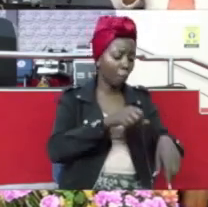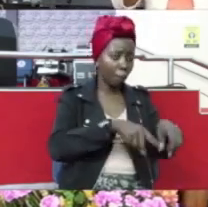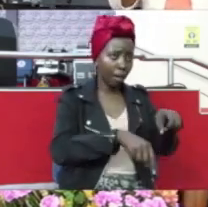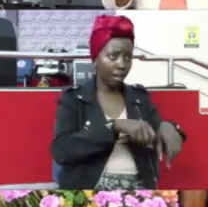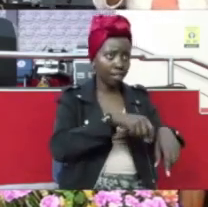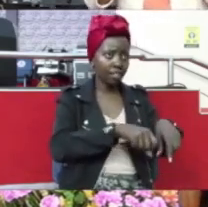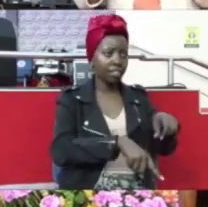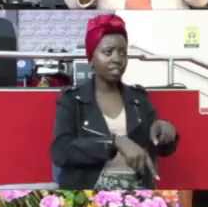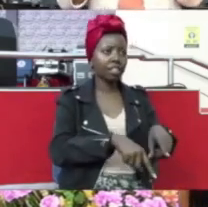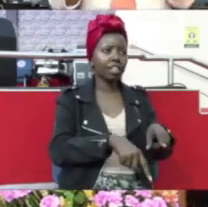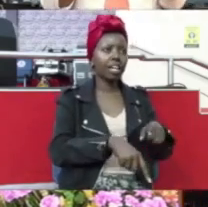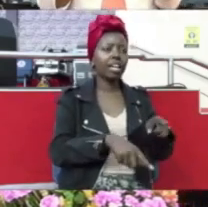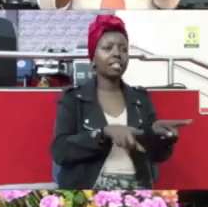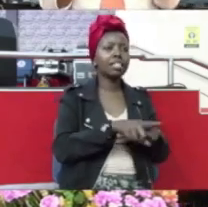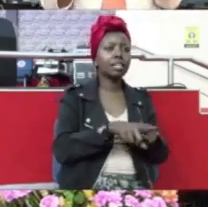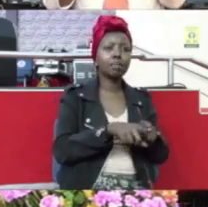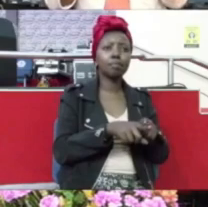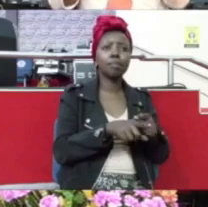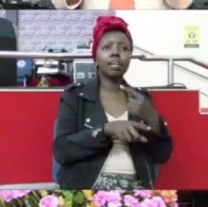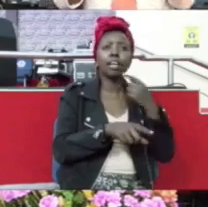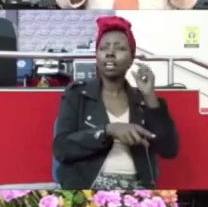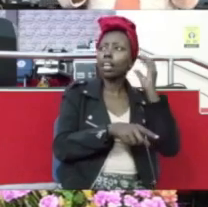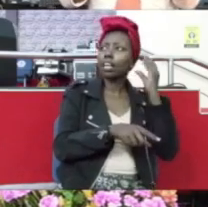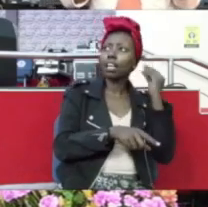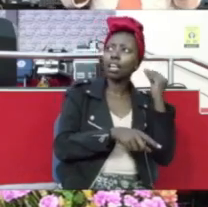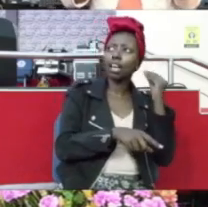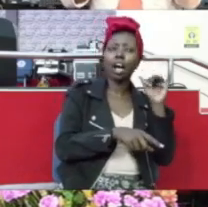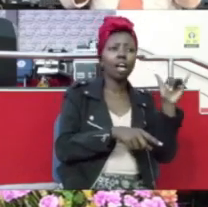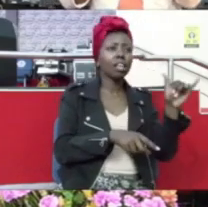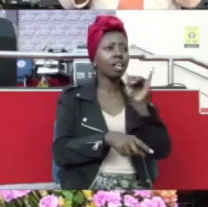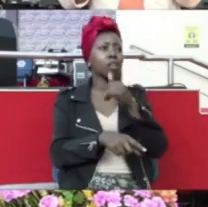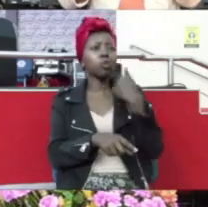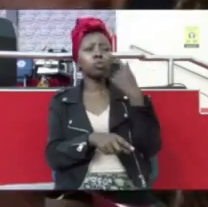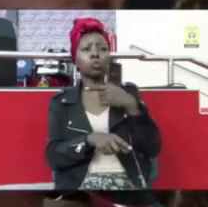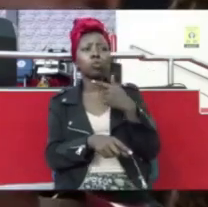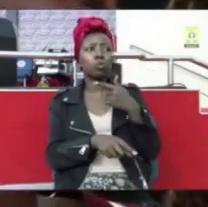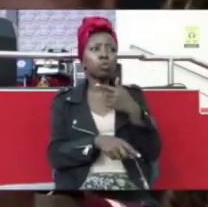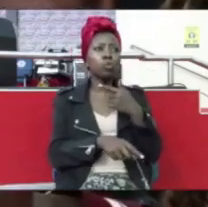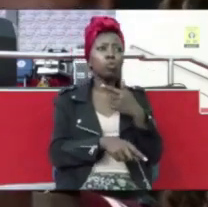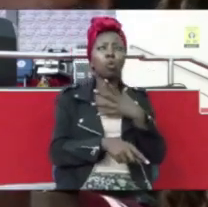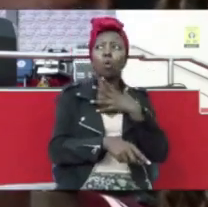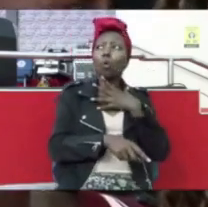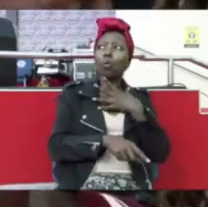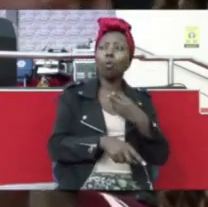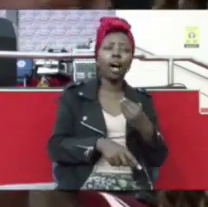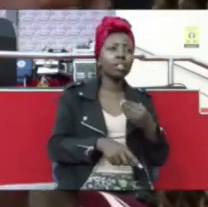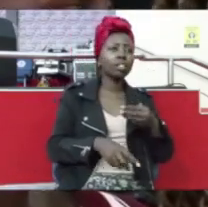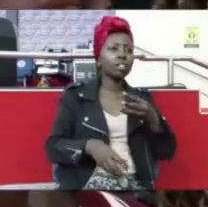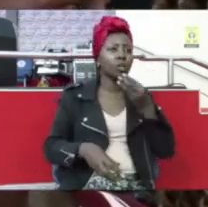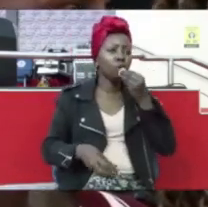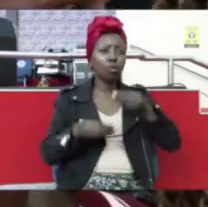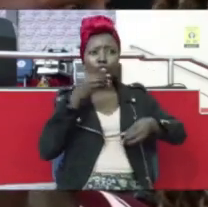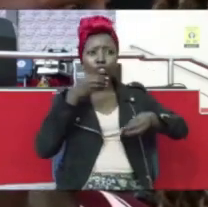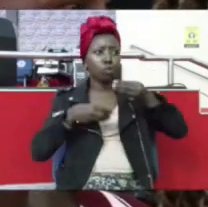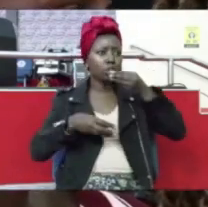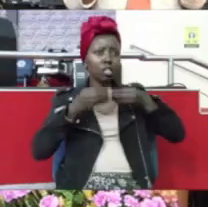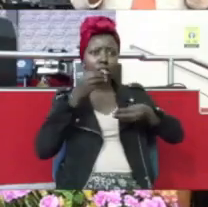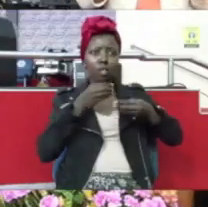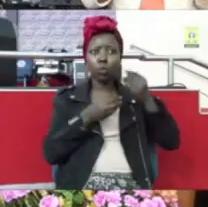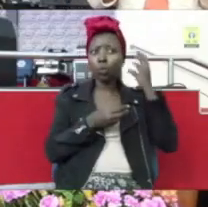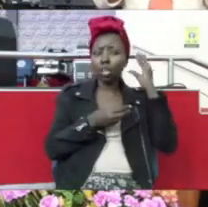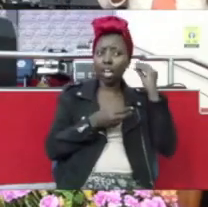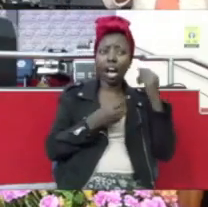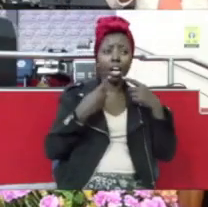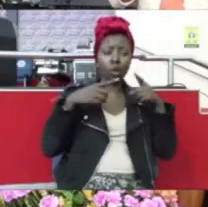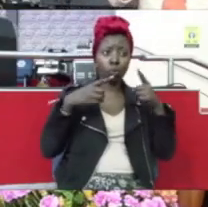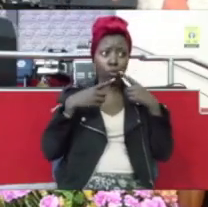And you're being told there are those who are needy in our midst who would need some food, make do with some food. That is a